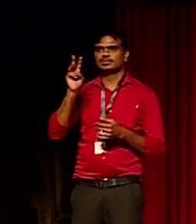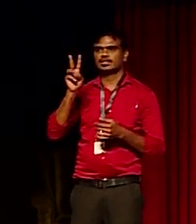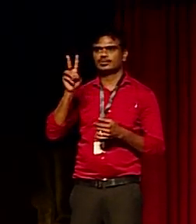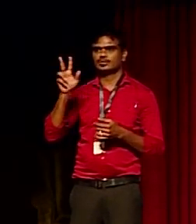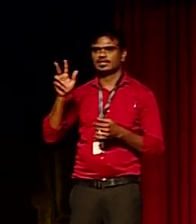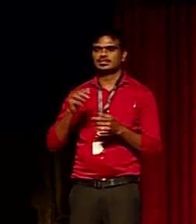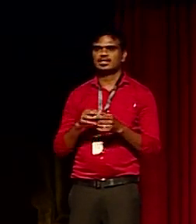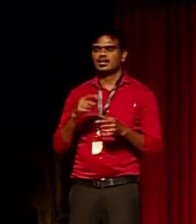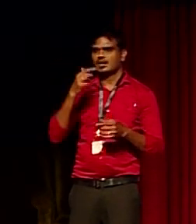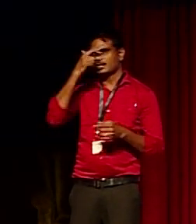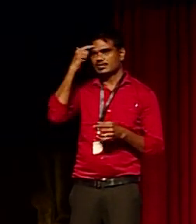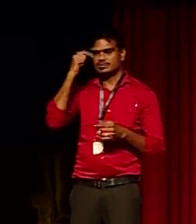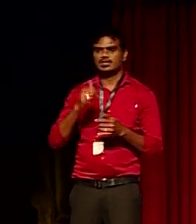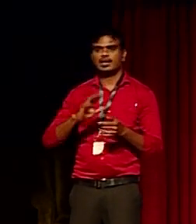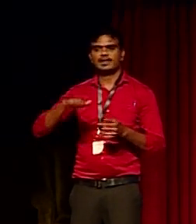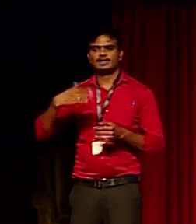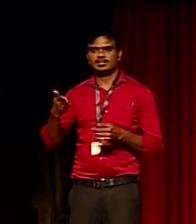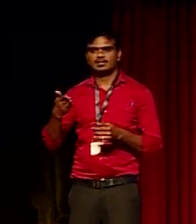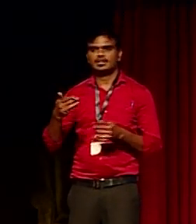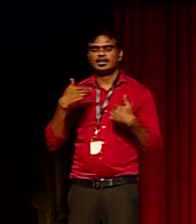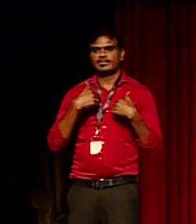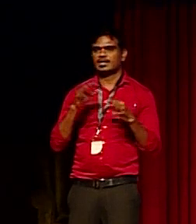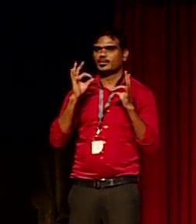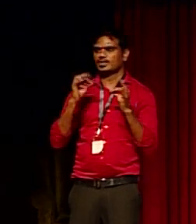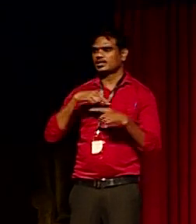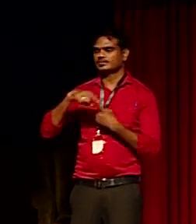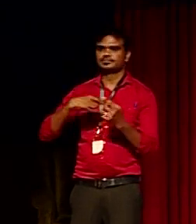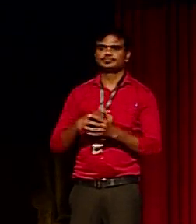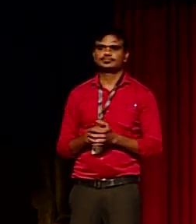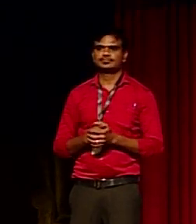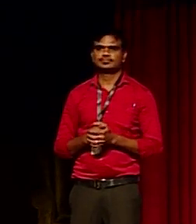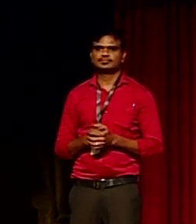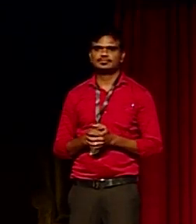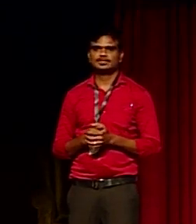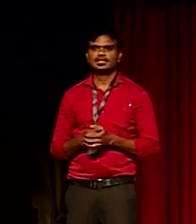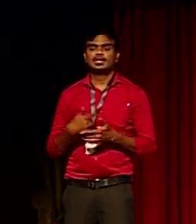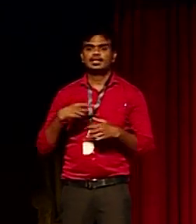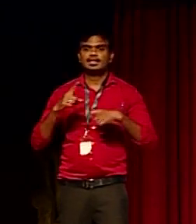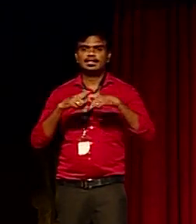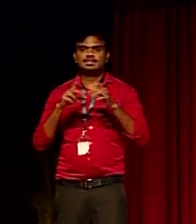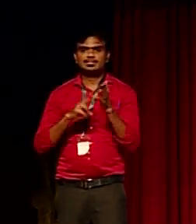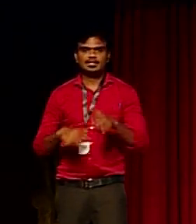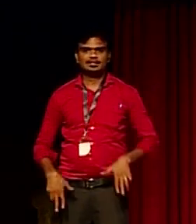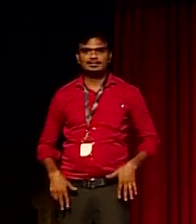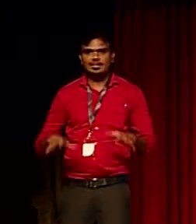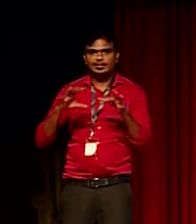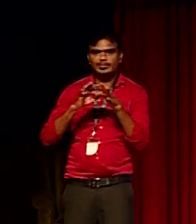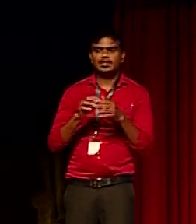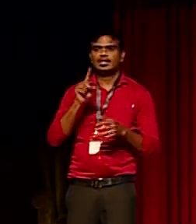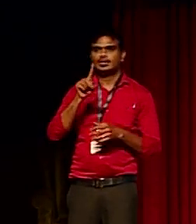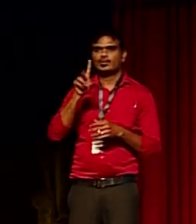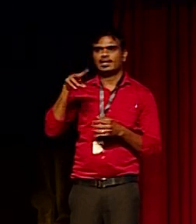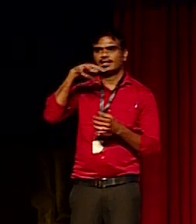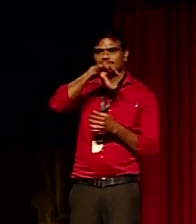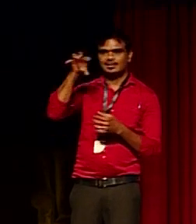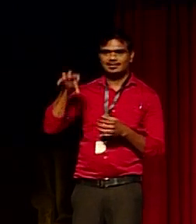And fortunately, after that, we've had a good run. The knee joint has been used in 12